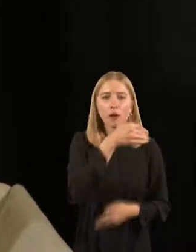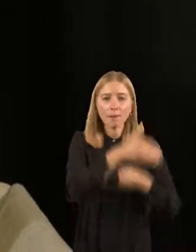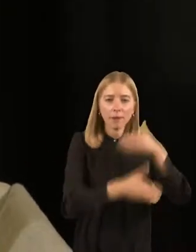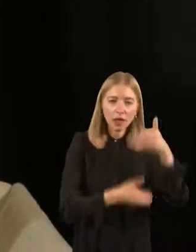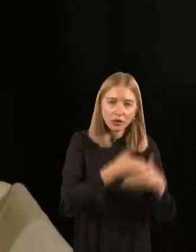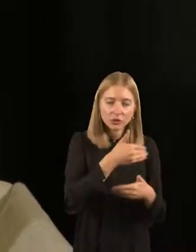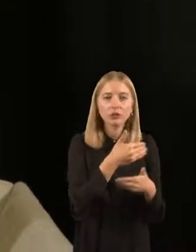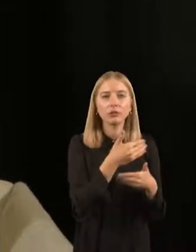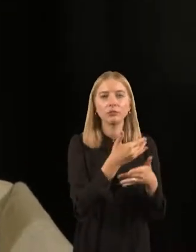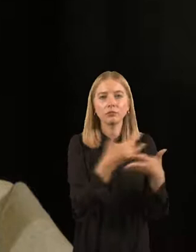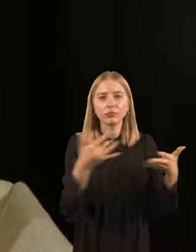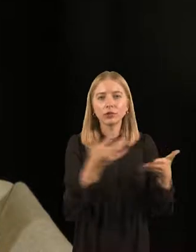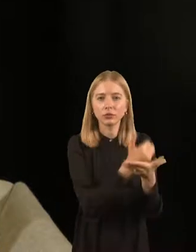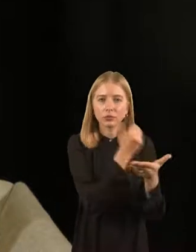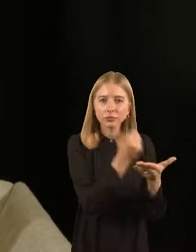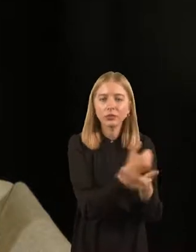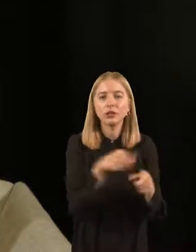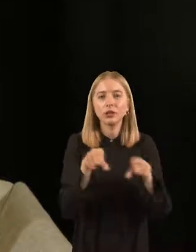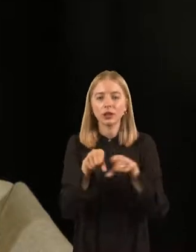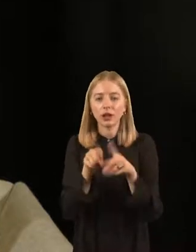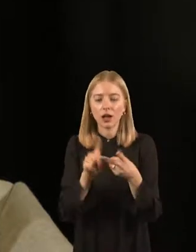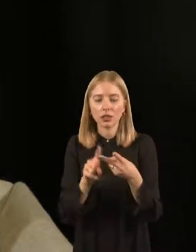different policies,